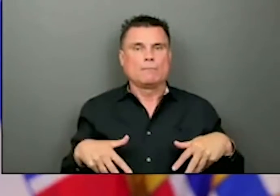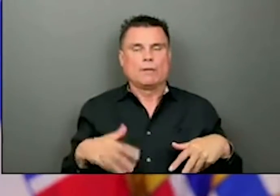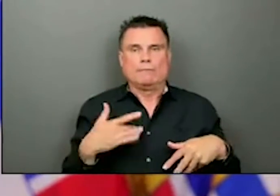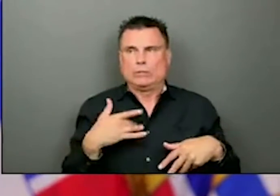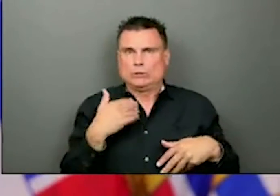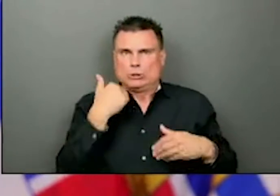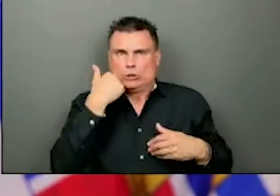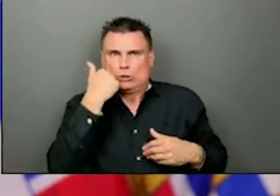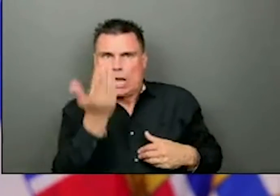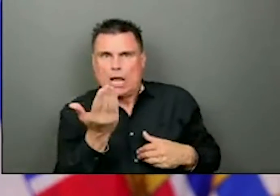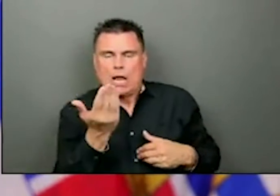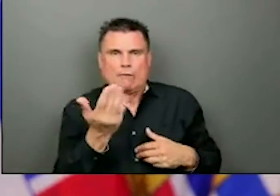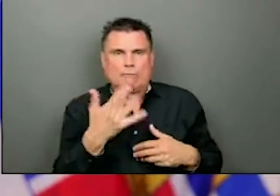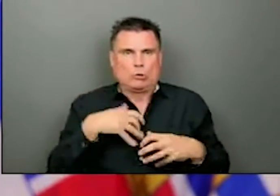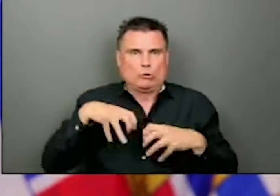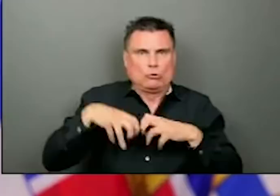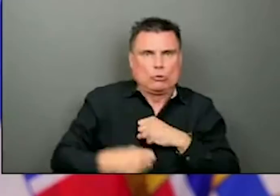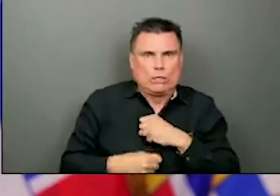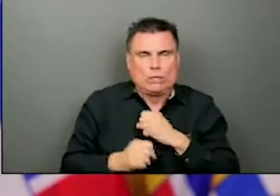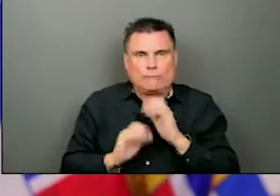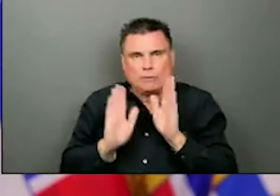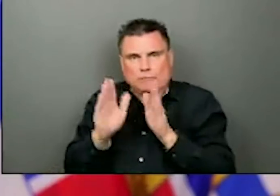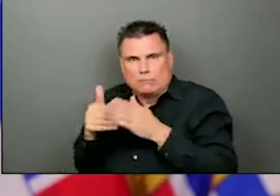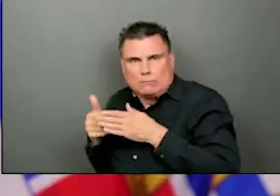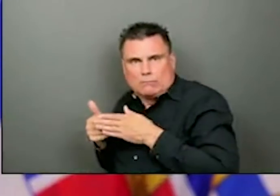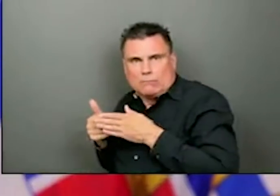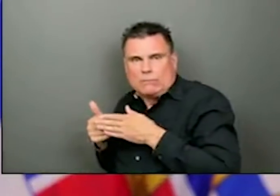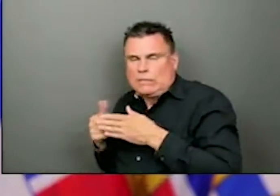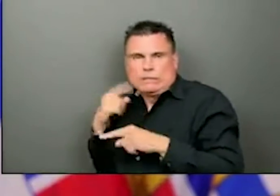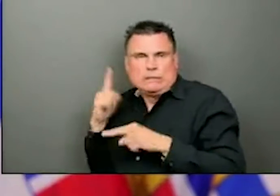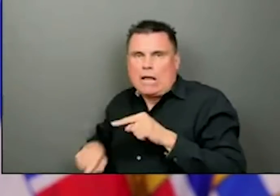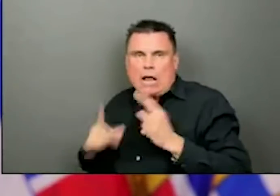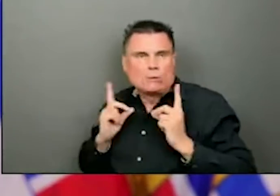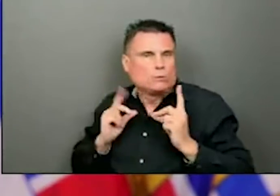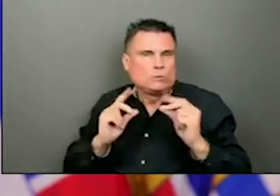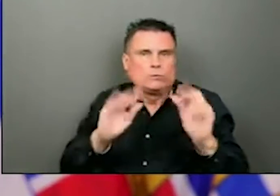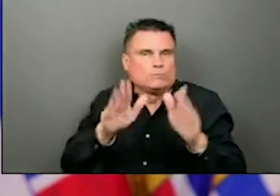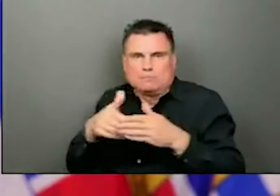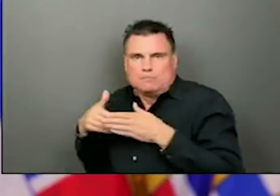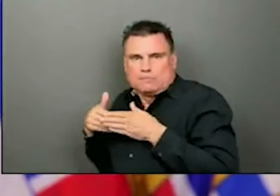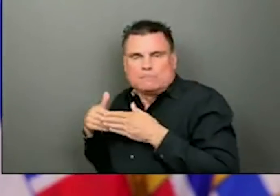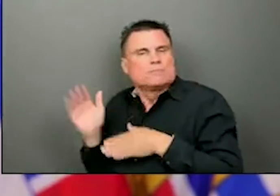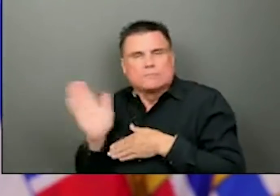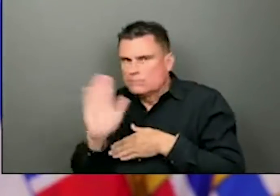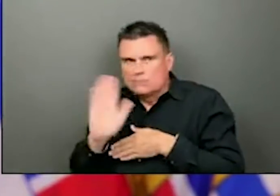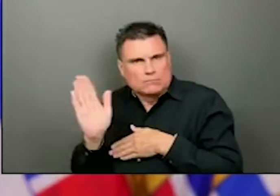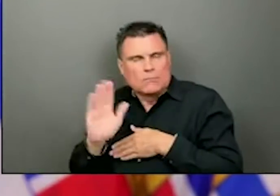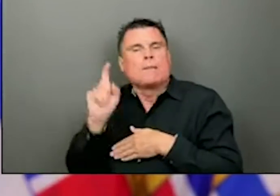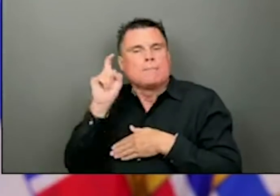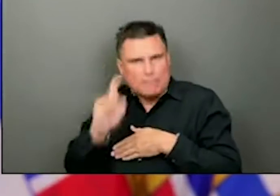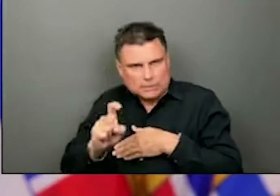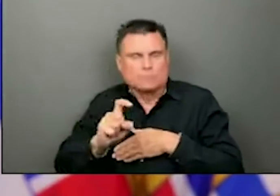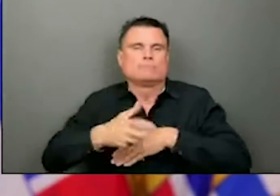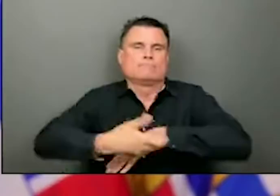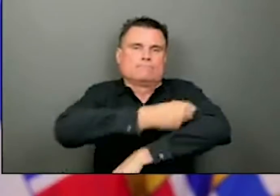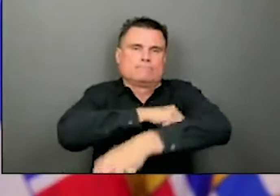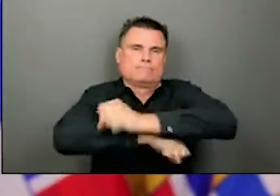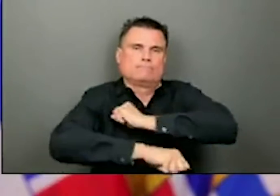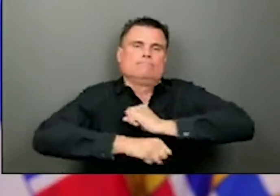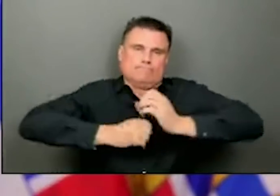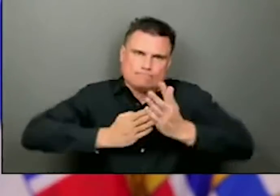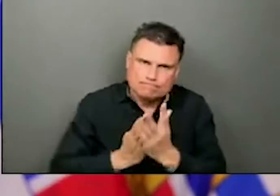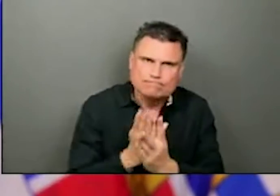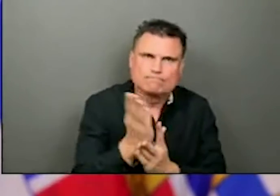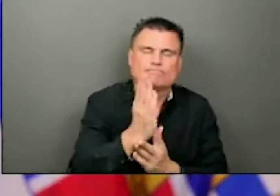another, and to First Nations, Métis, and Inuit peoples that we will deliberately and intentionally